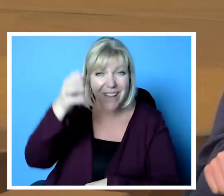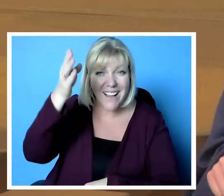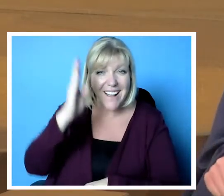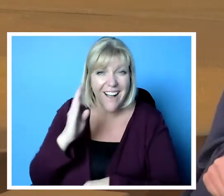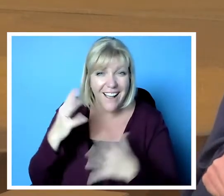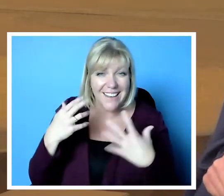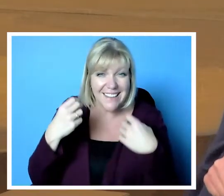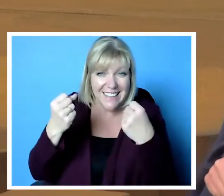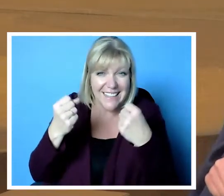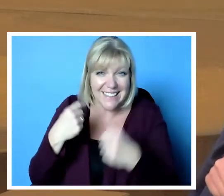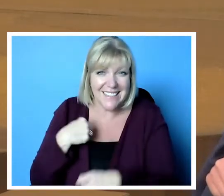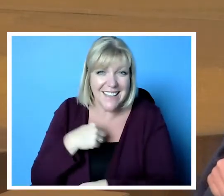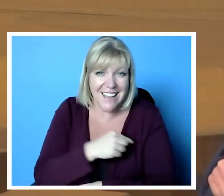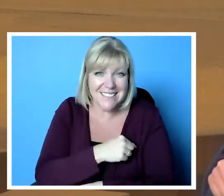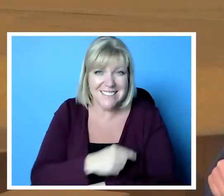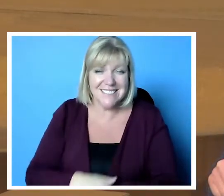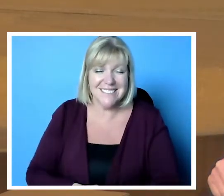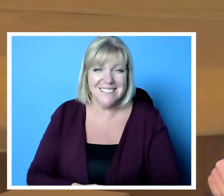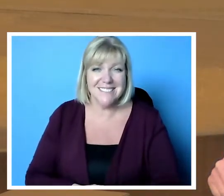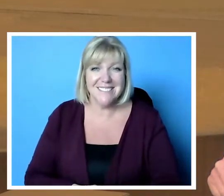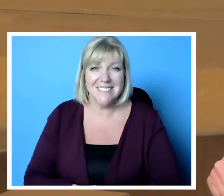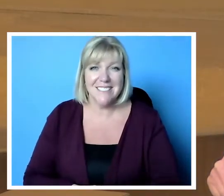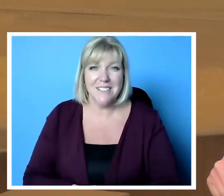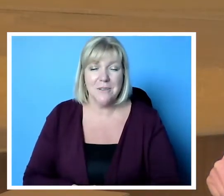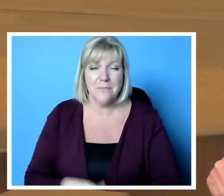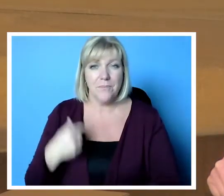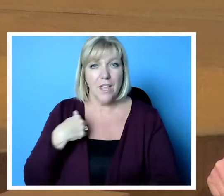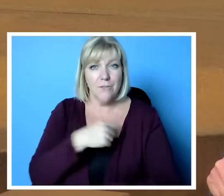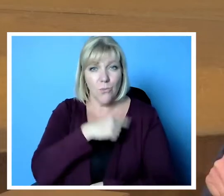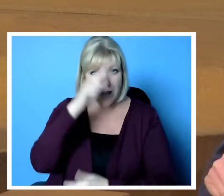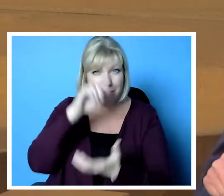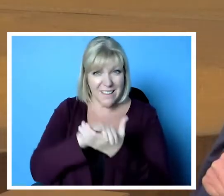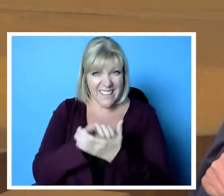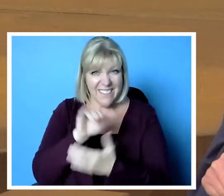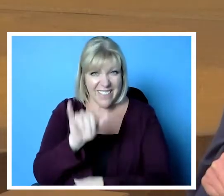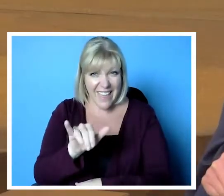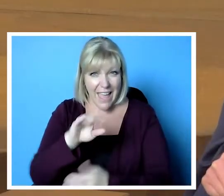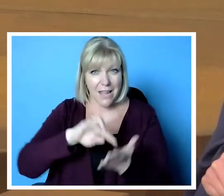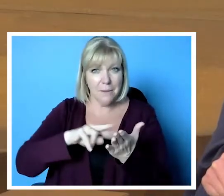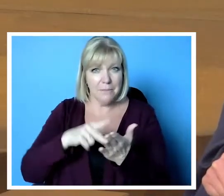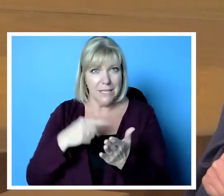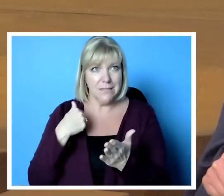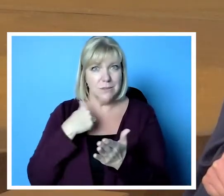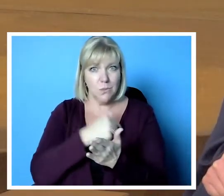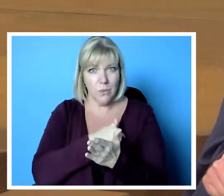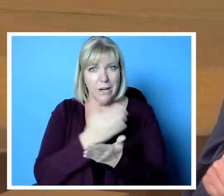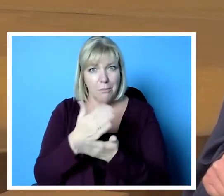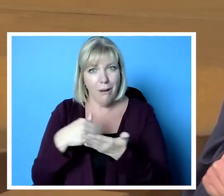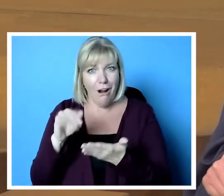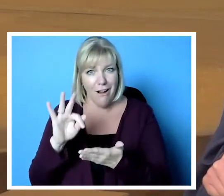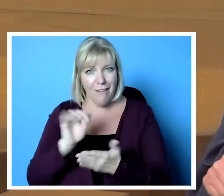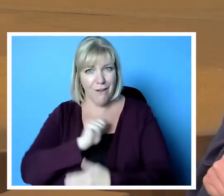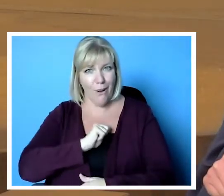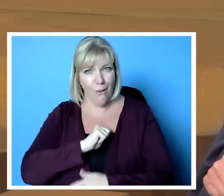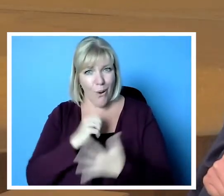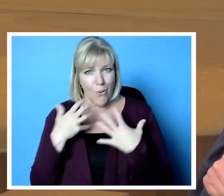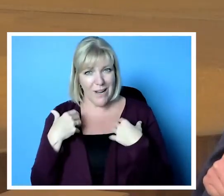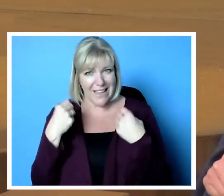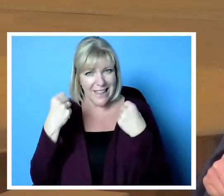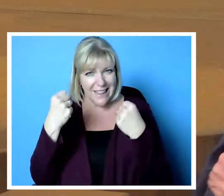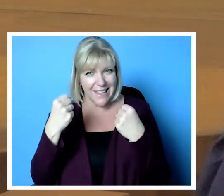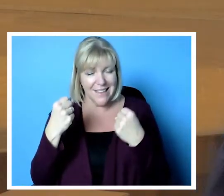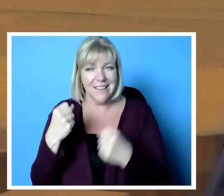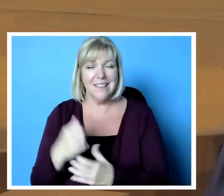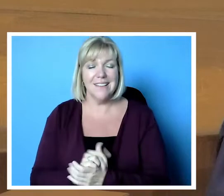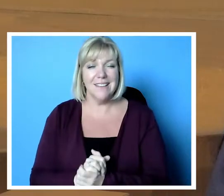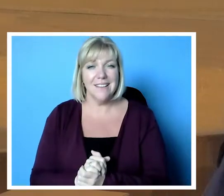healing us. By believing this, we participate in our own healing. We manifest divine